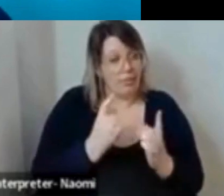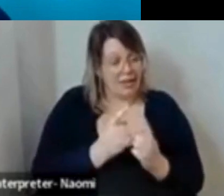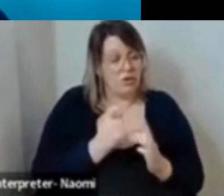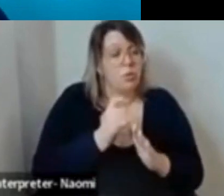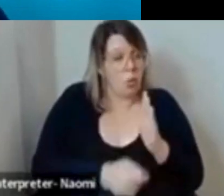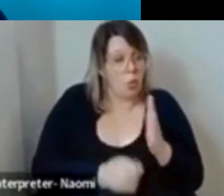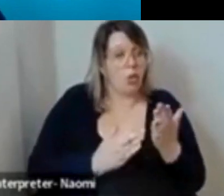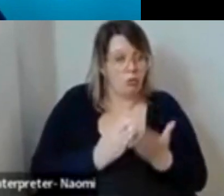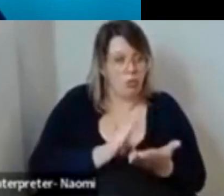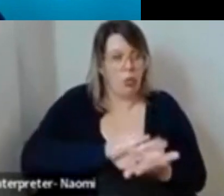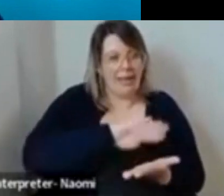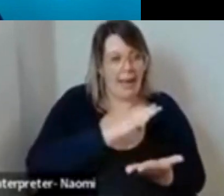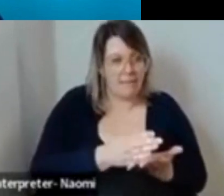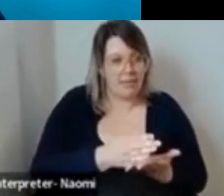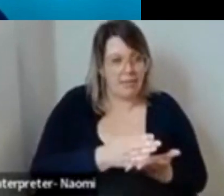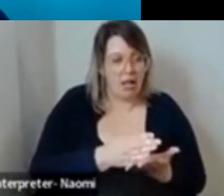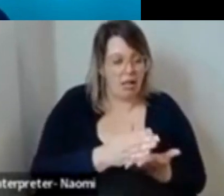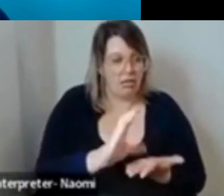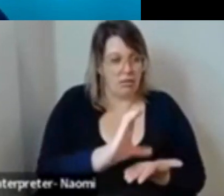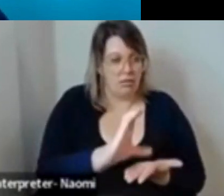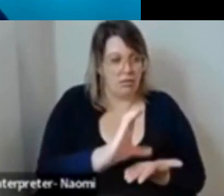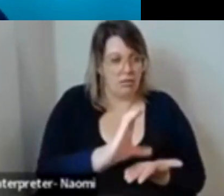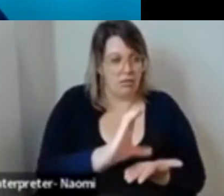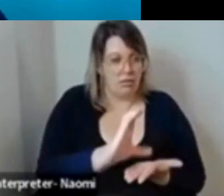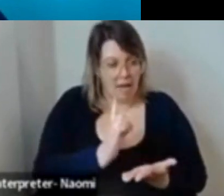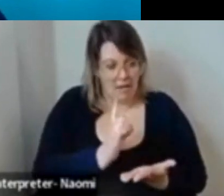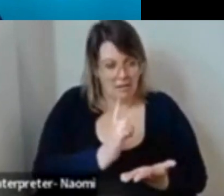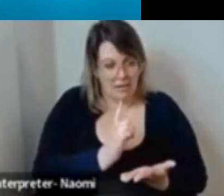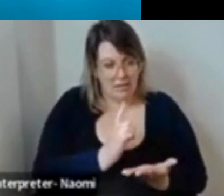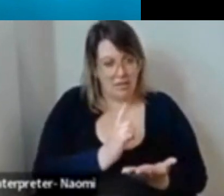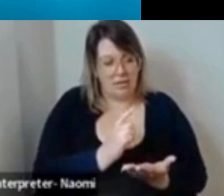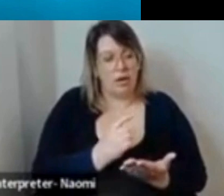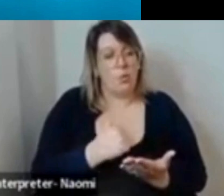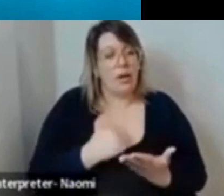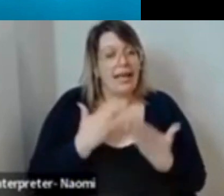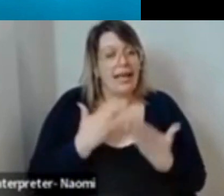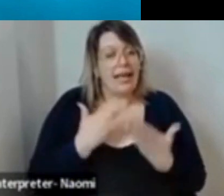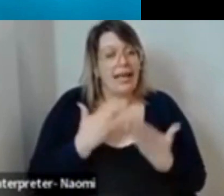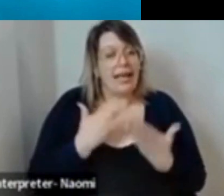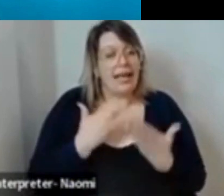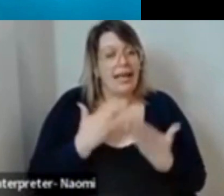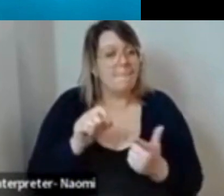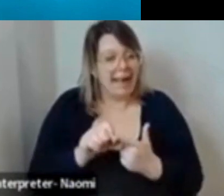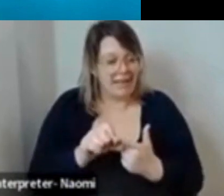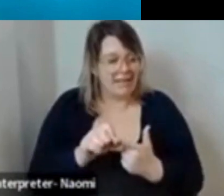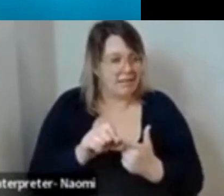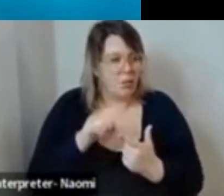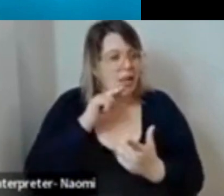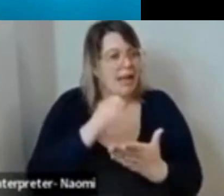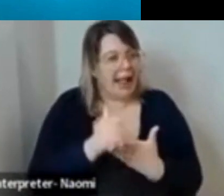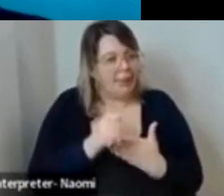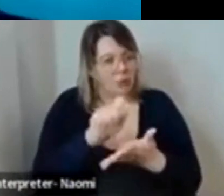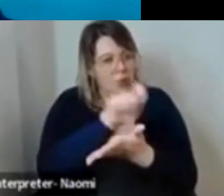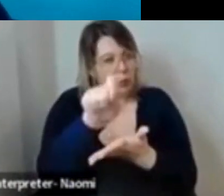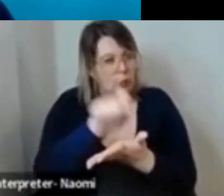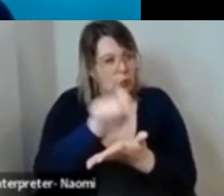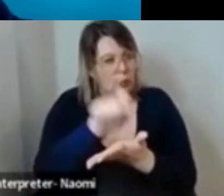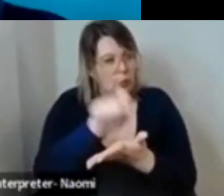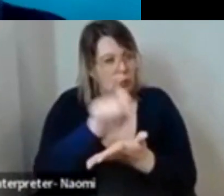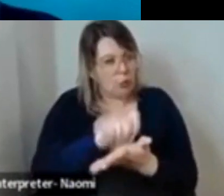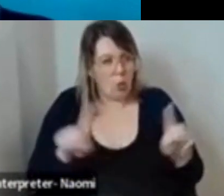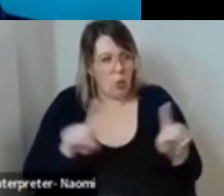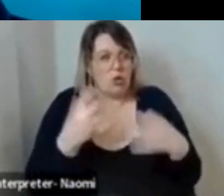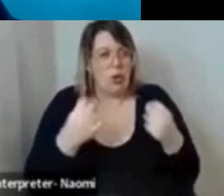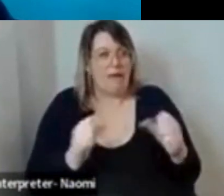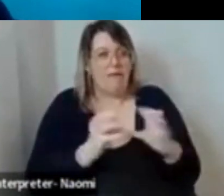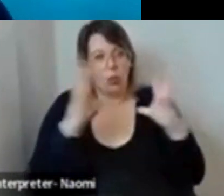capital grant. However, we are supplying with you a template which you may find useful in terms of registering your whole stock. So if